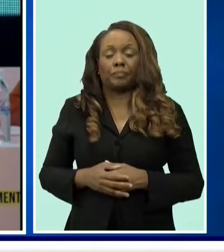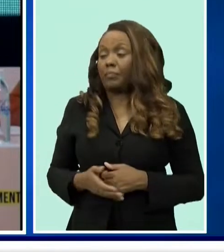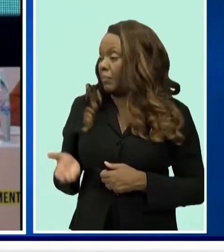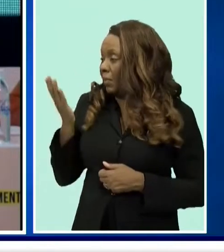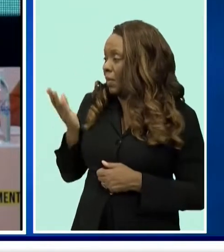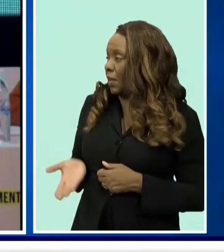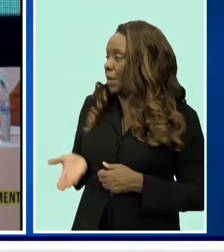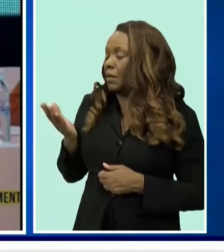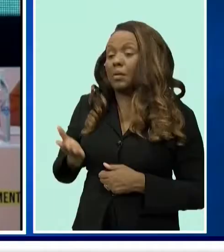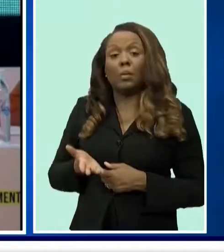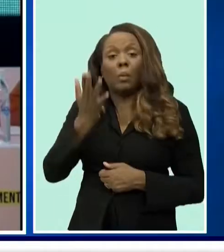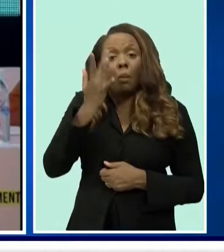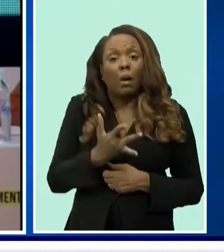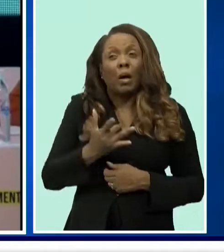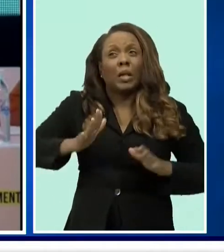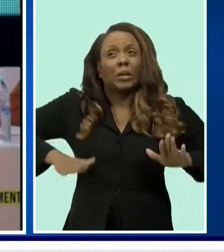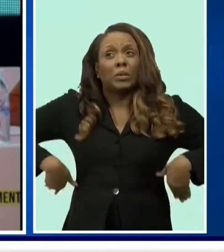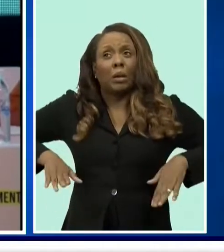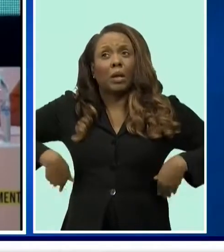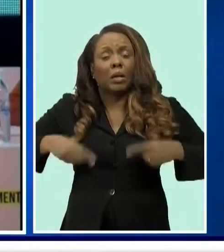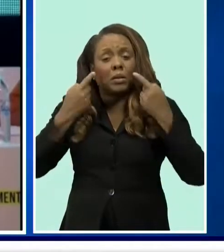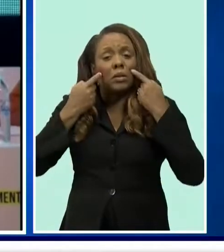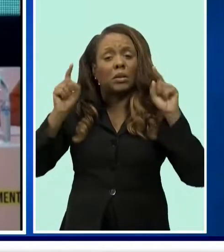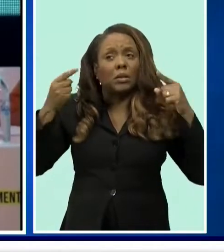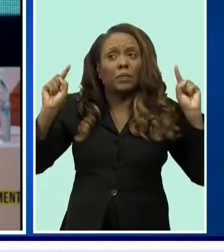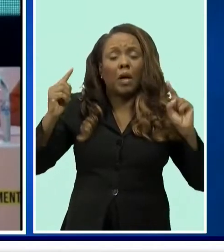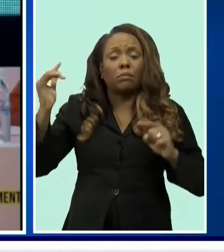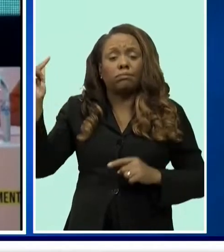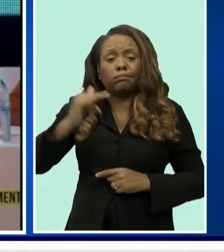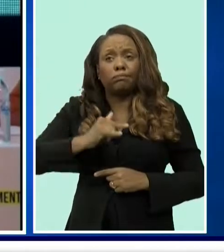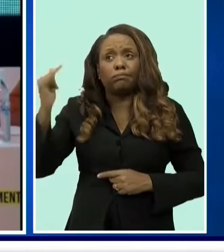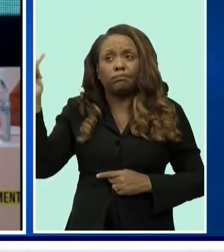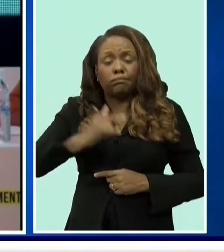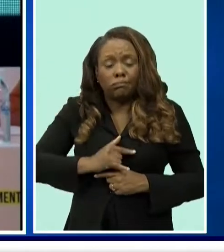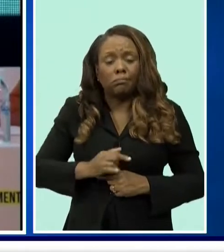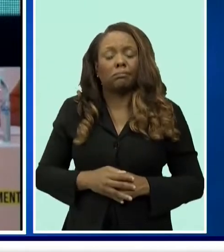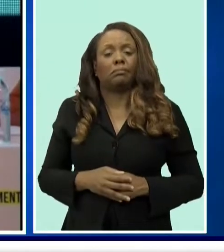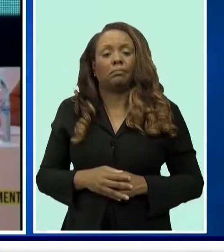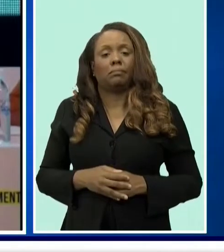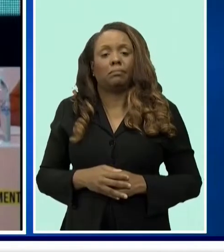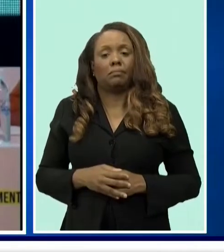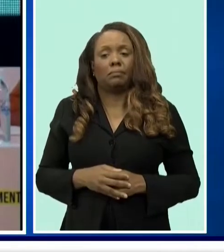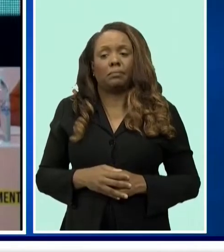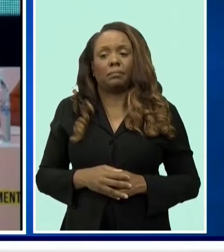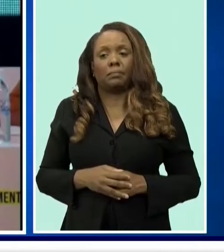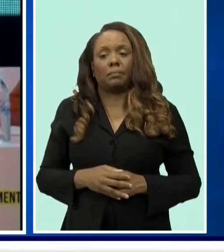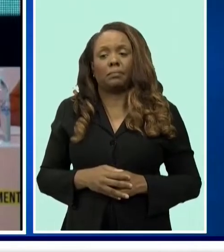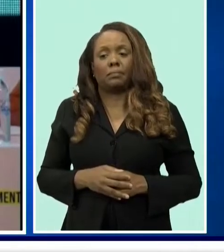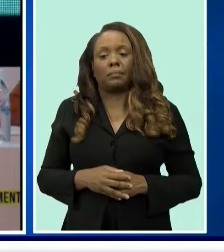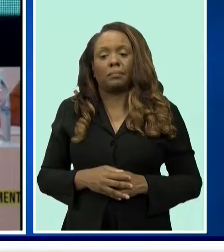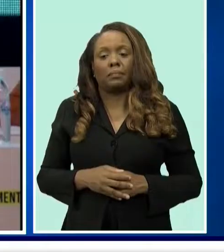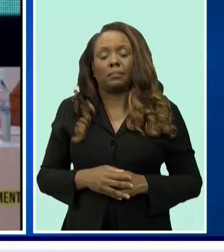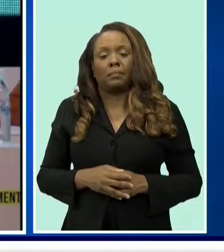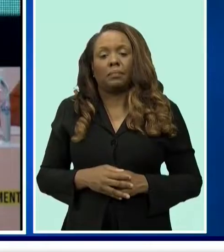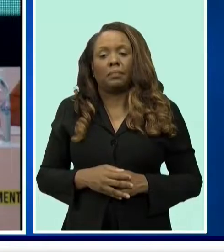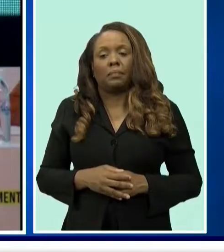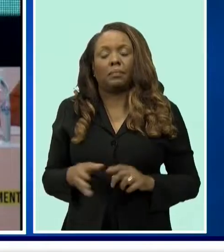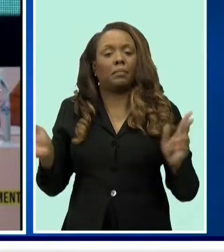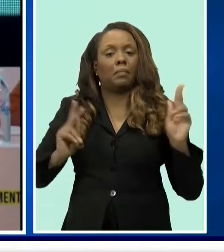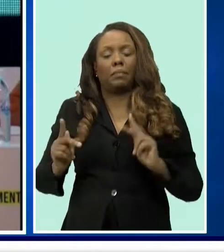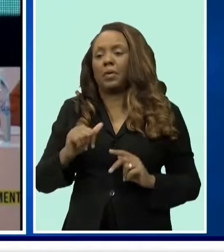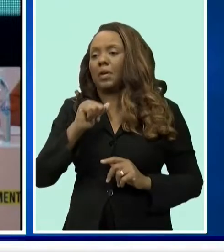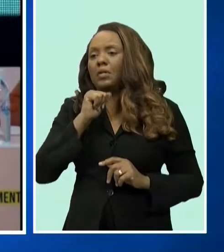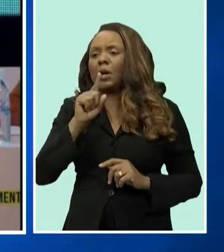not been successful all these years is because there's not been a viable economic commercial case for it. And